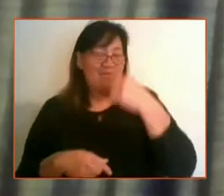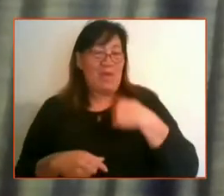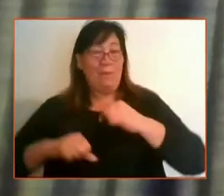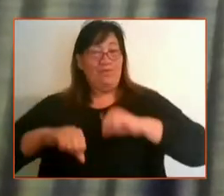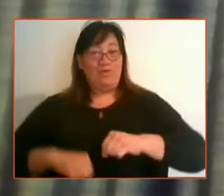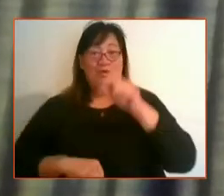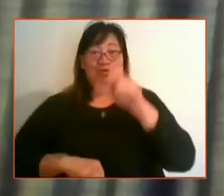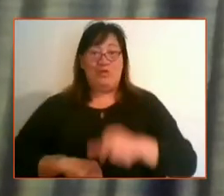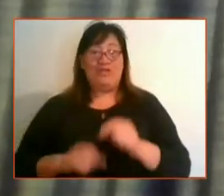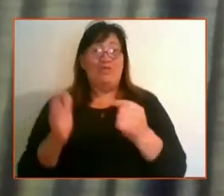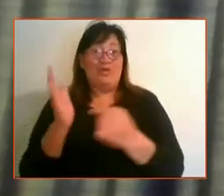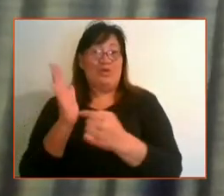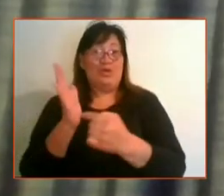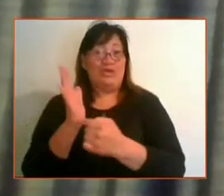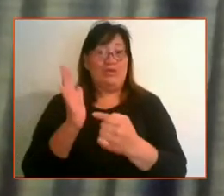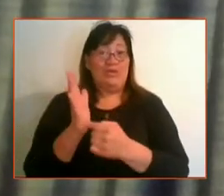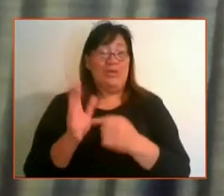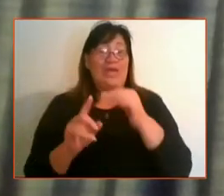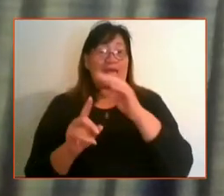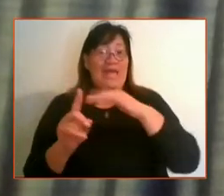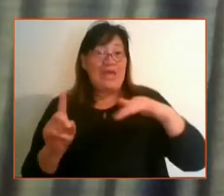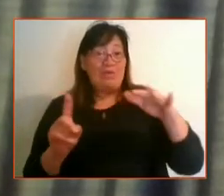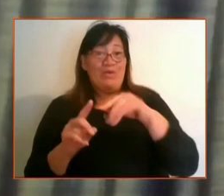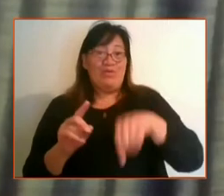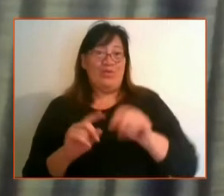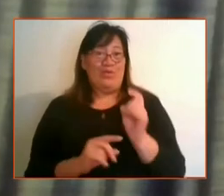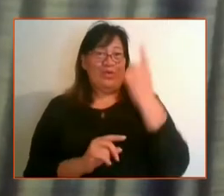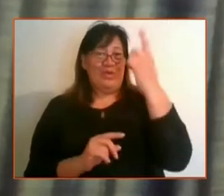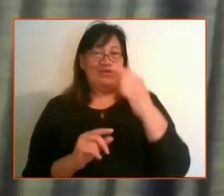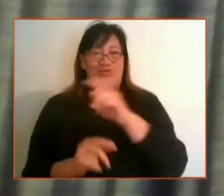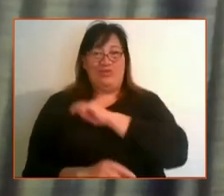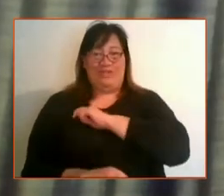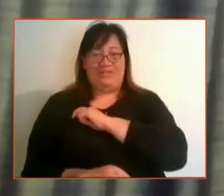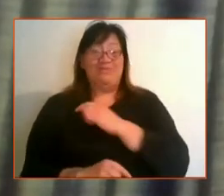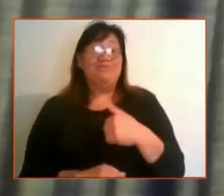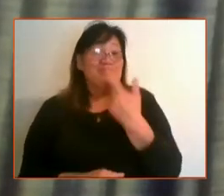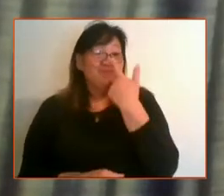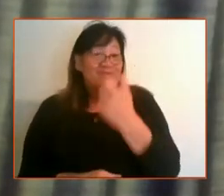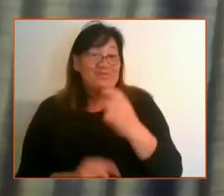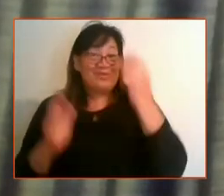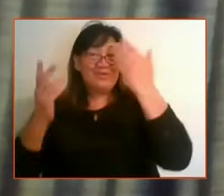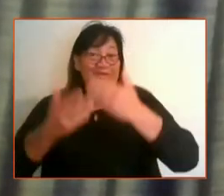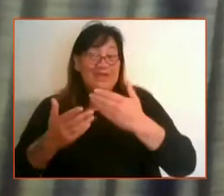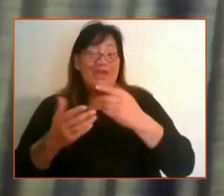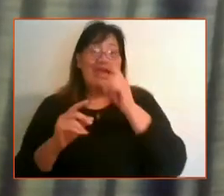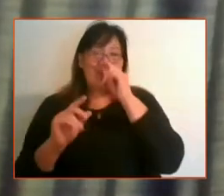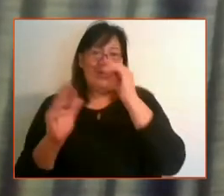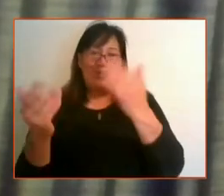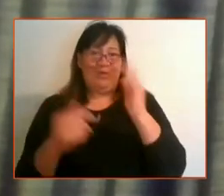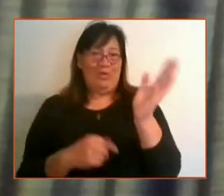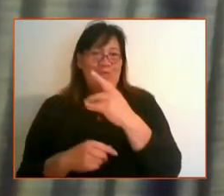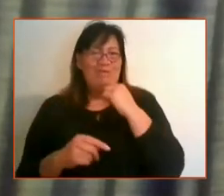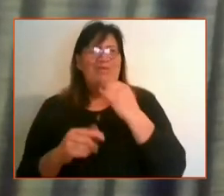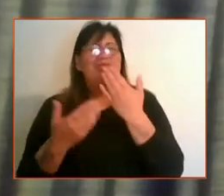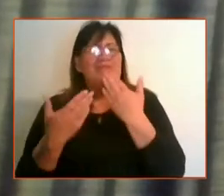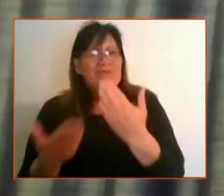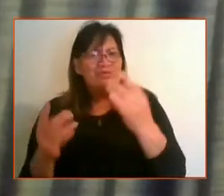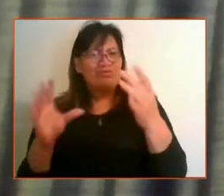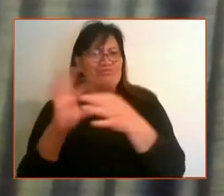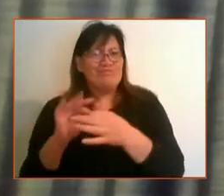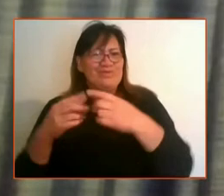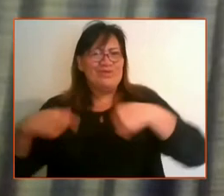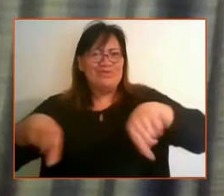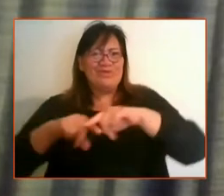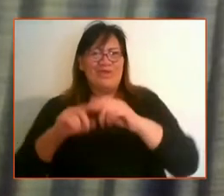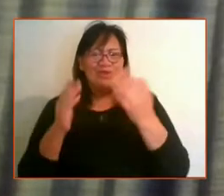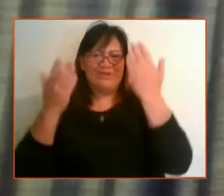Taumata Toi-a-Iwi, the Auckland Regional Arts Trust, and I have the privilege of welcoming and thanking you all for joining us tonight. First, a warm